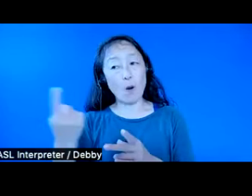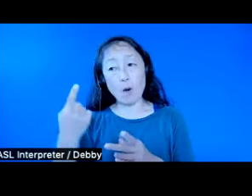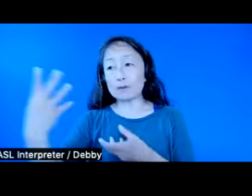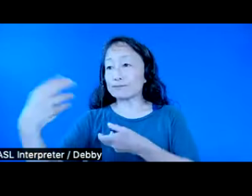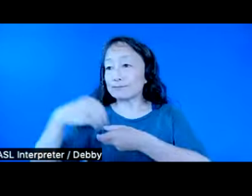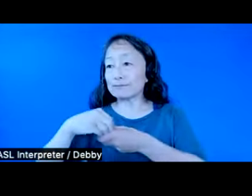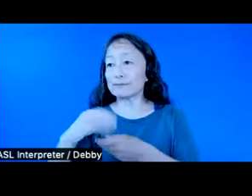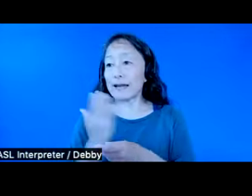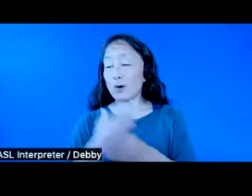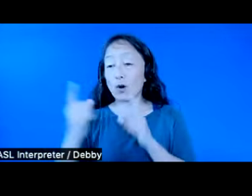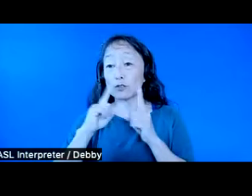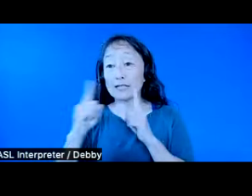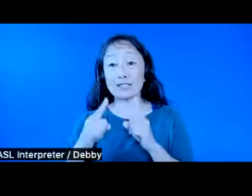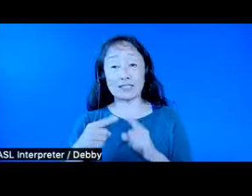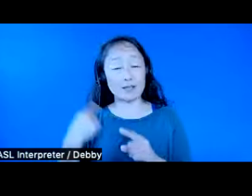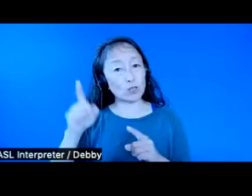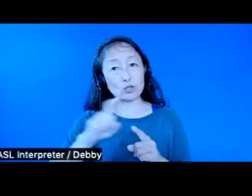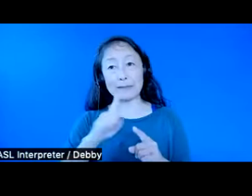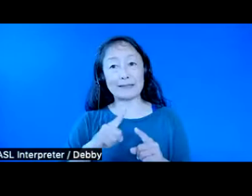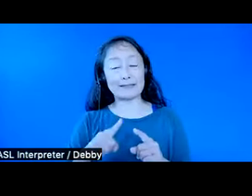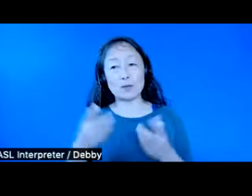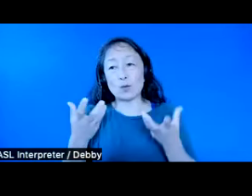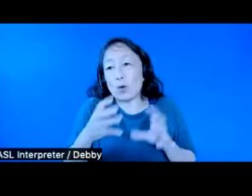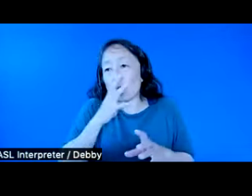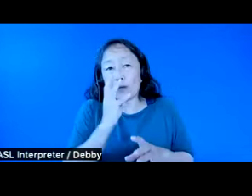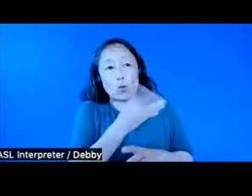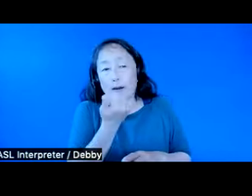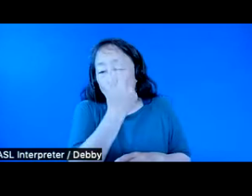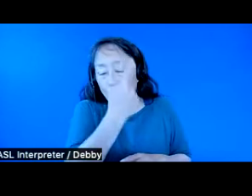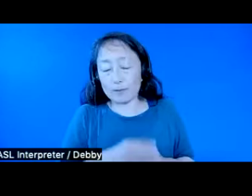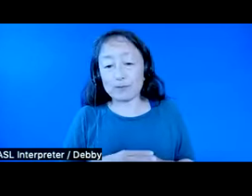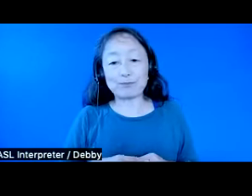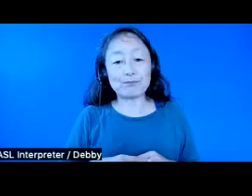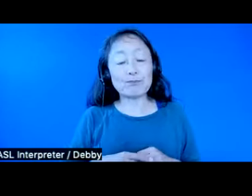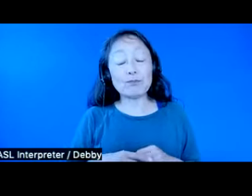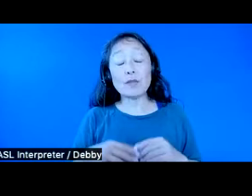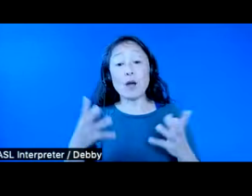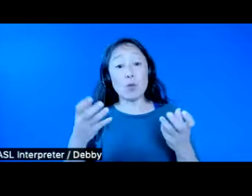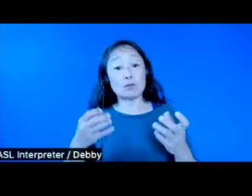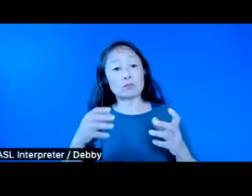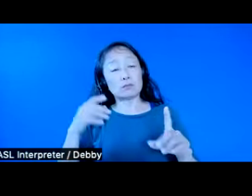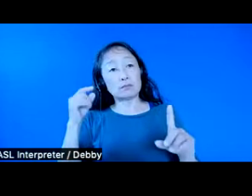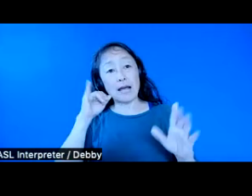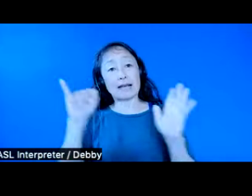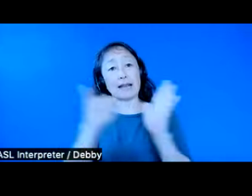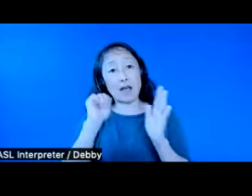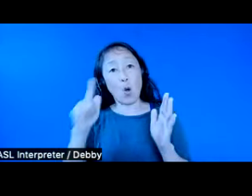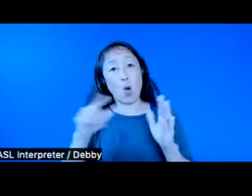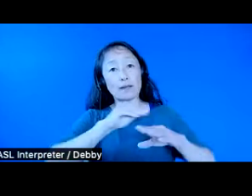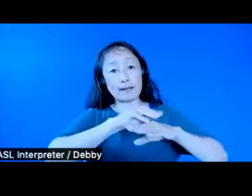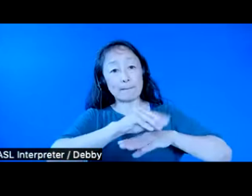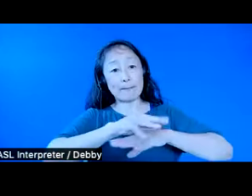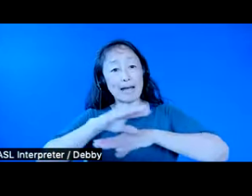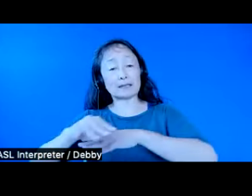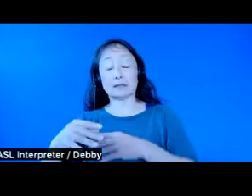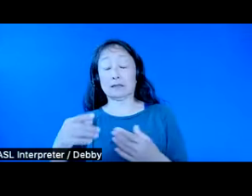left behind. But our goal is really to identify all of these impacts, everything that I've talked about so far, which is